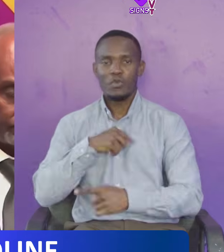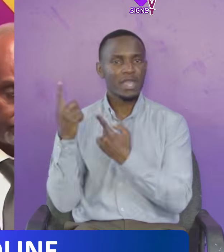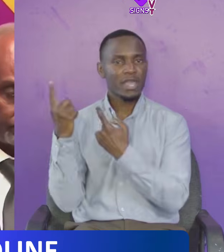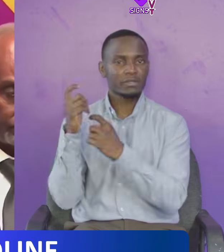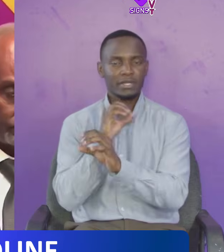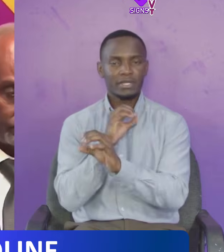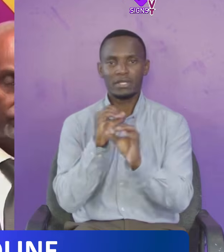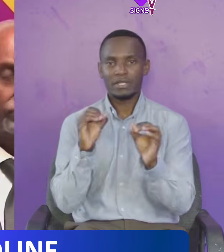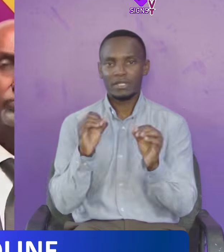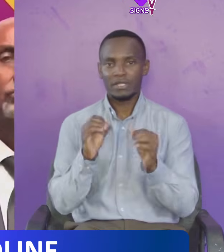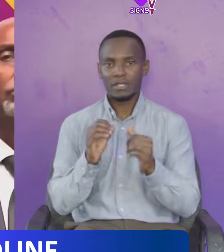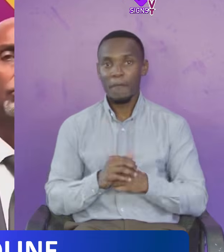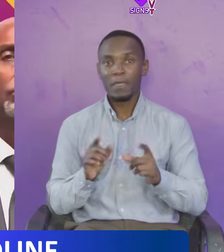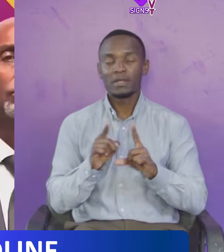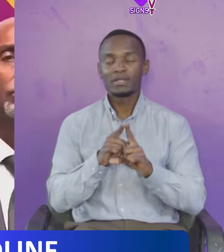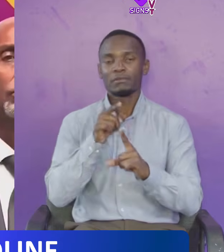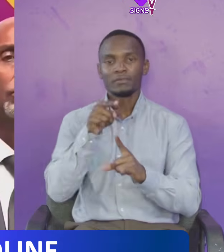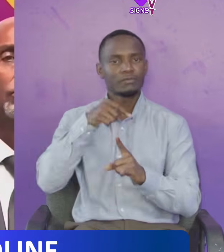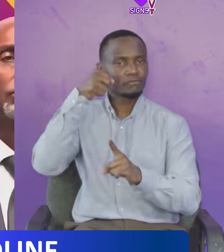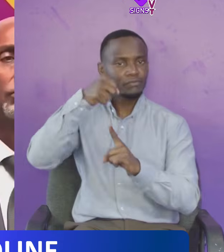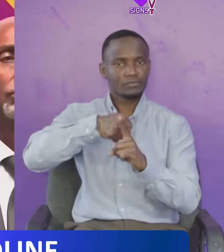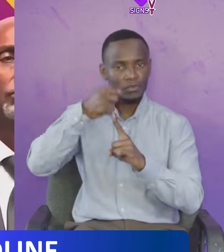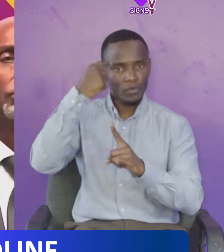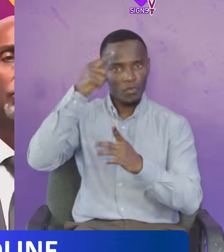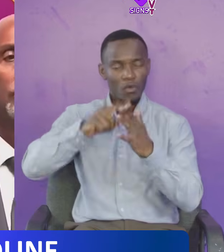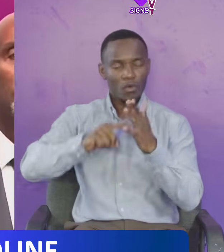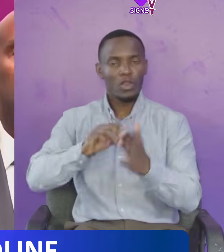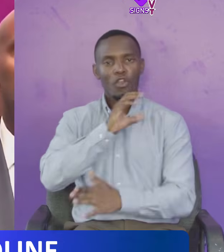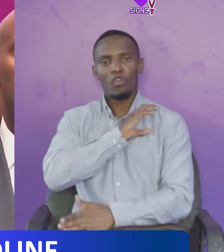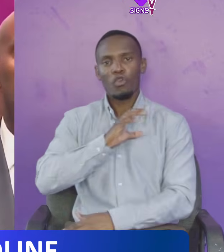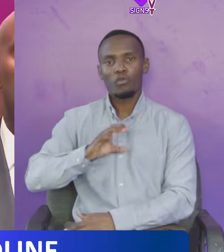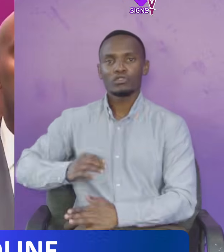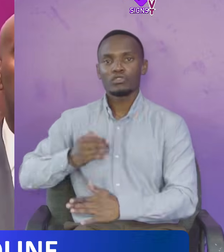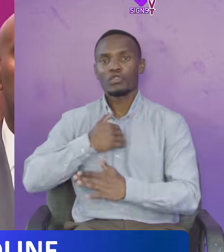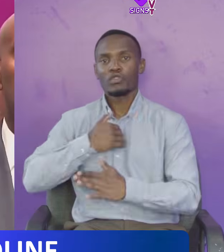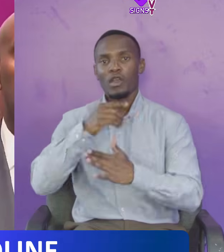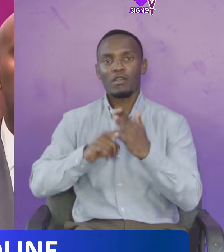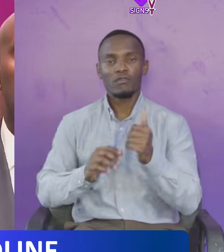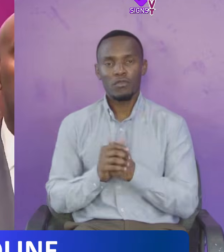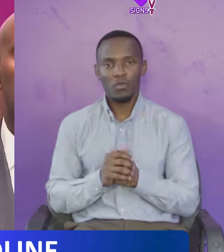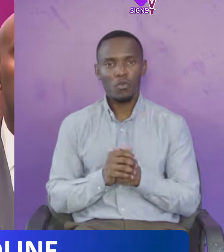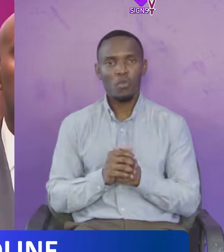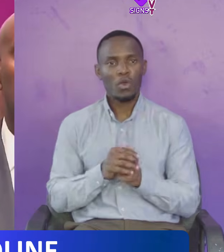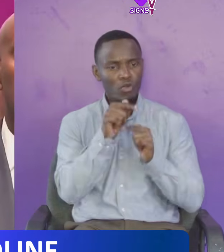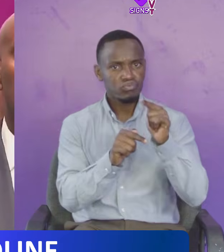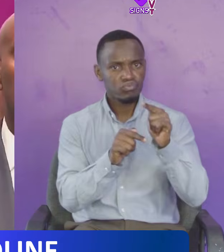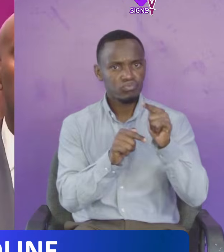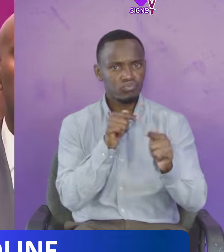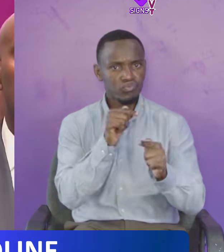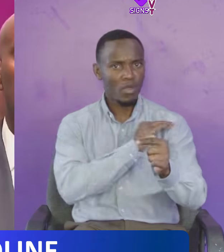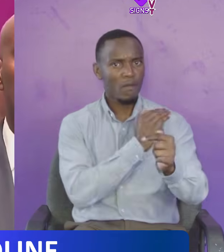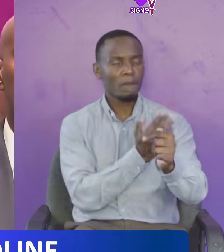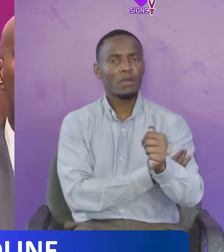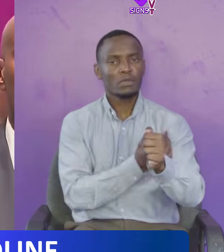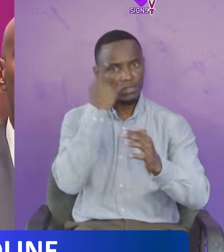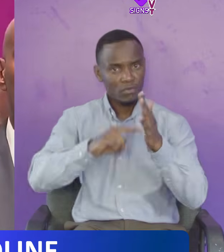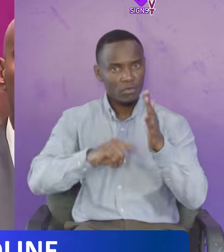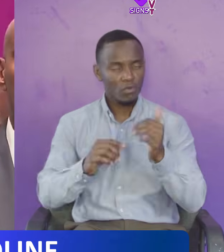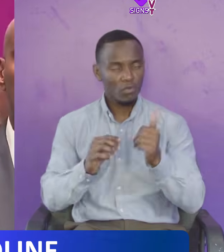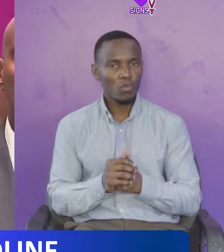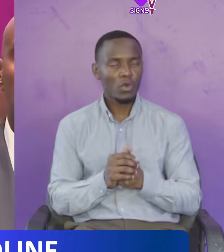for the Commission to have prosecutorial powers is basically to inject some level of efficiency so that